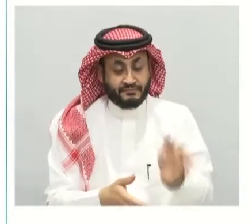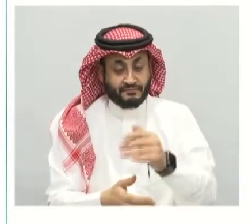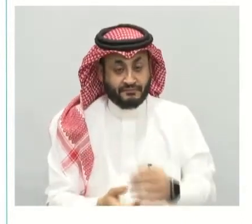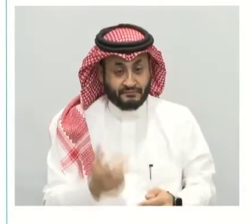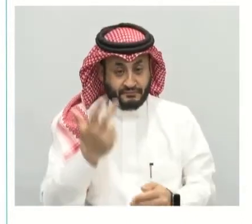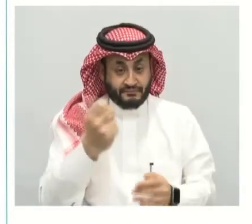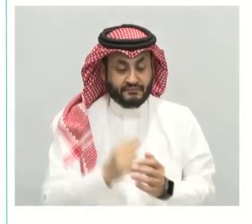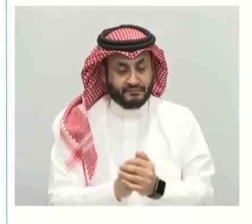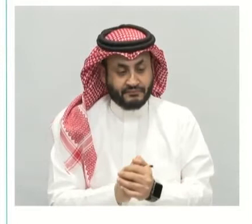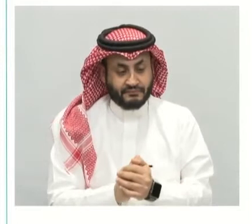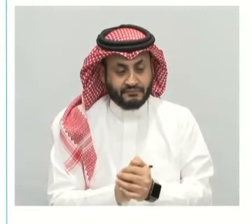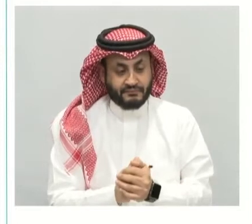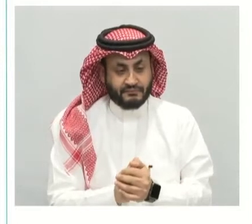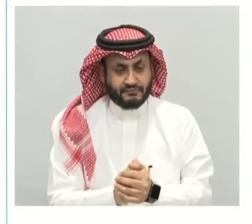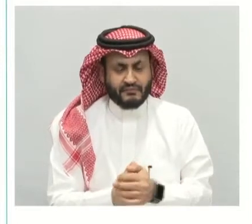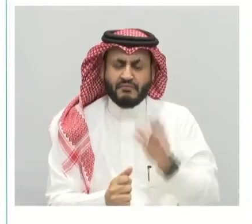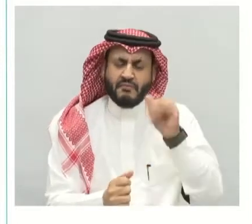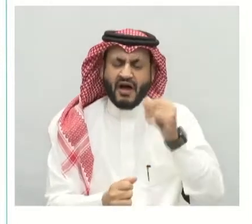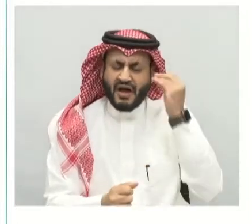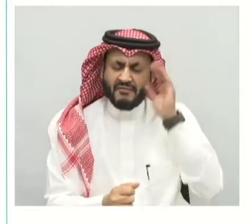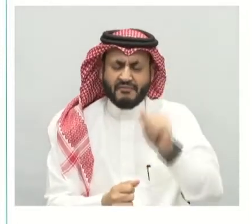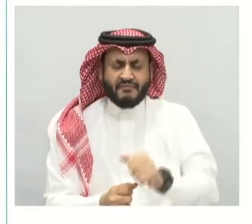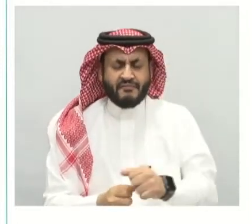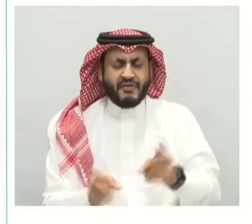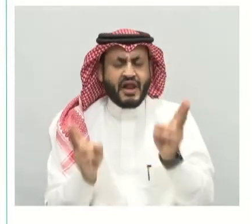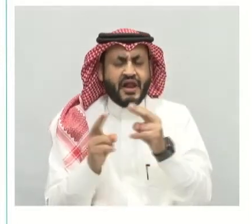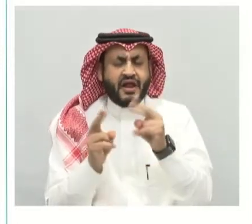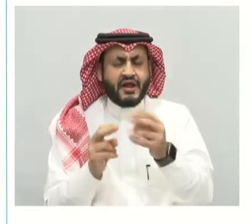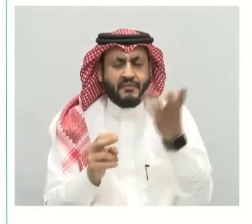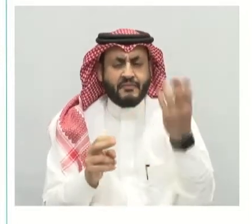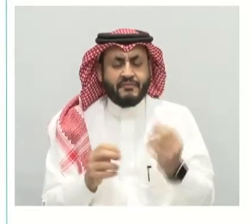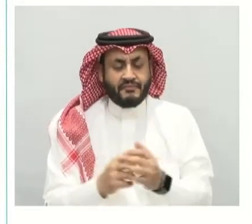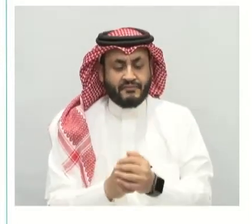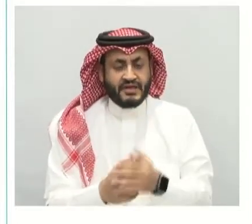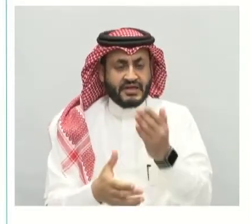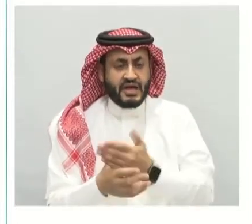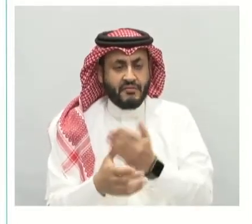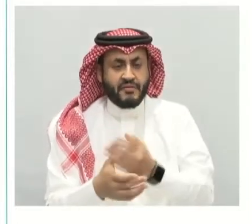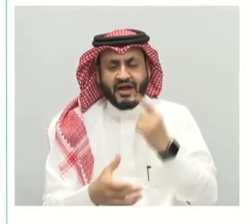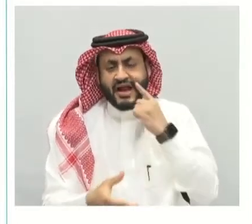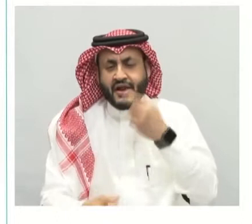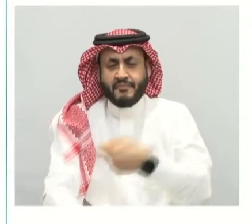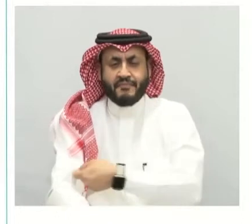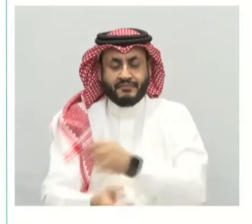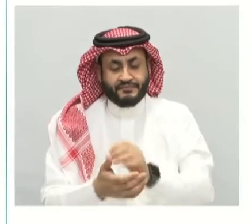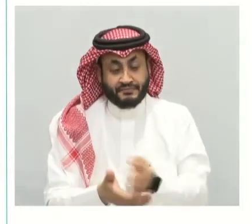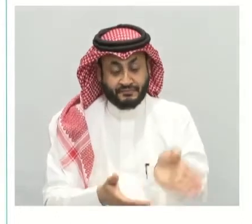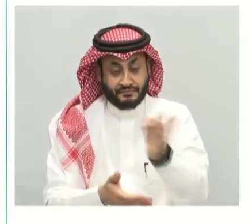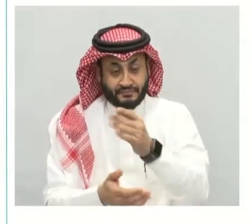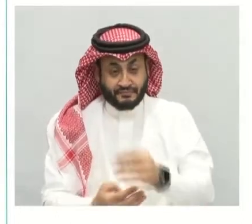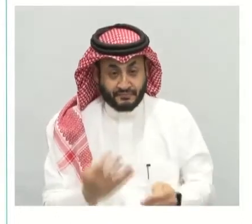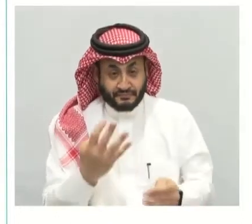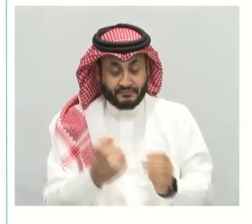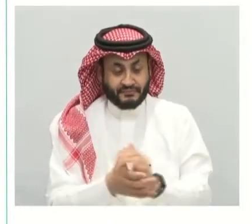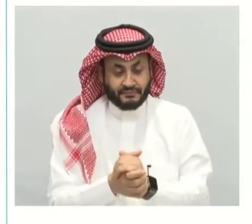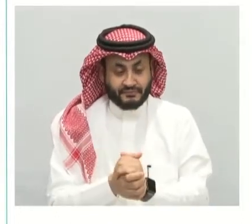will be, we can't meet tomorrow afternoon. I'm going to the dentist. And number four, Mr.